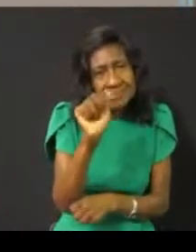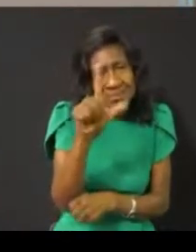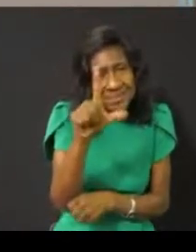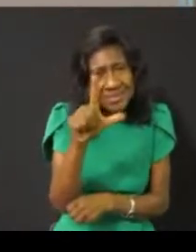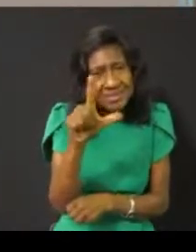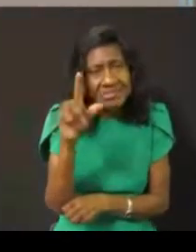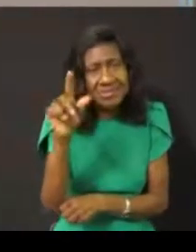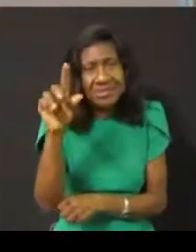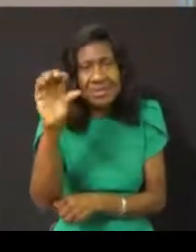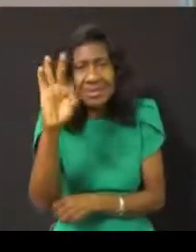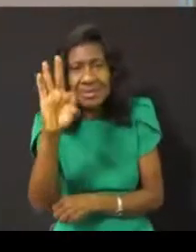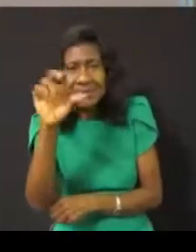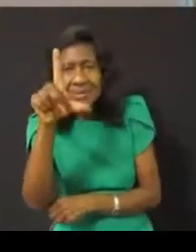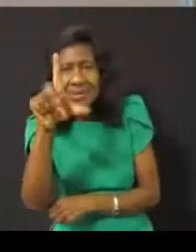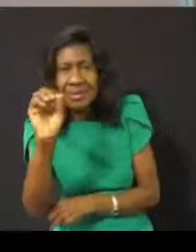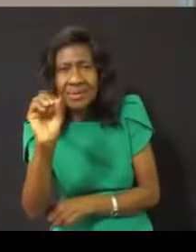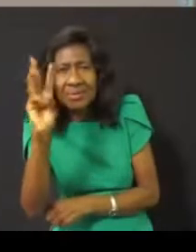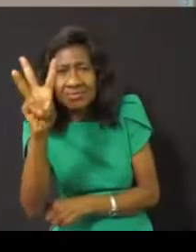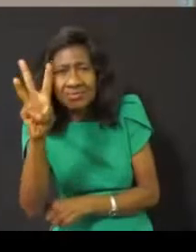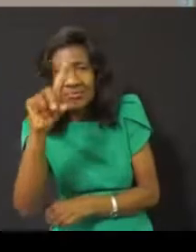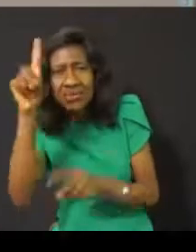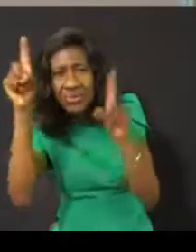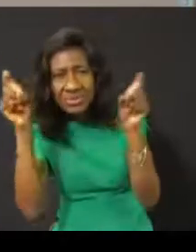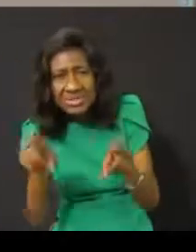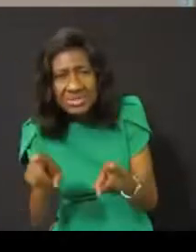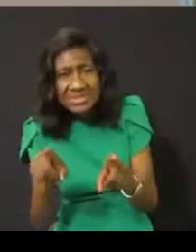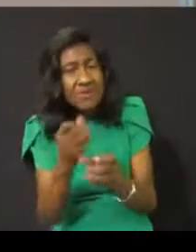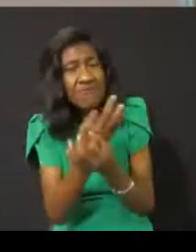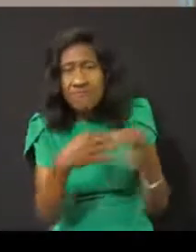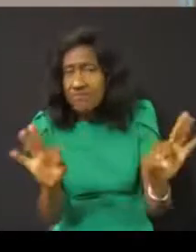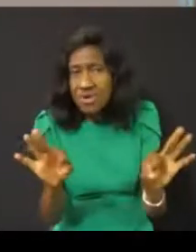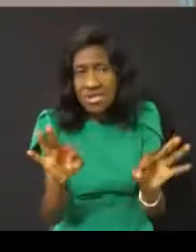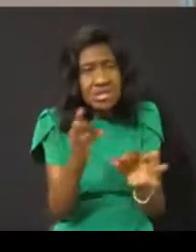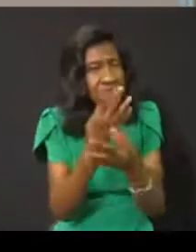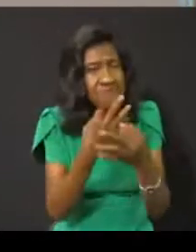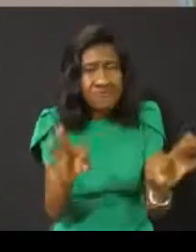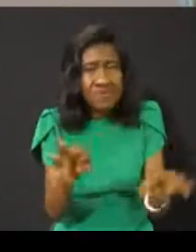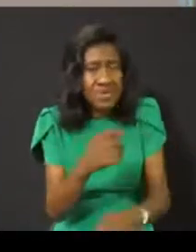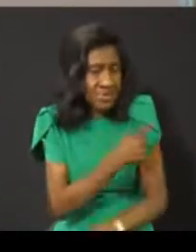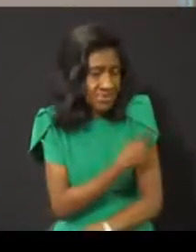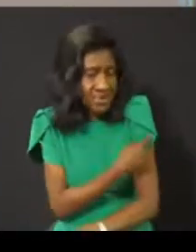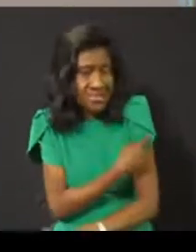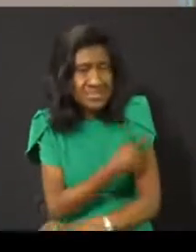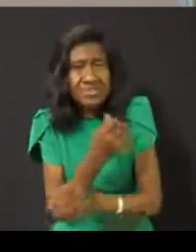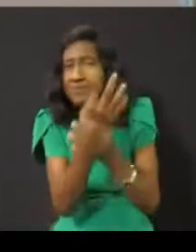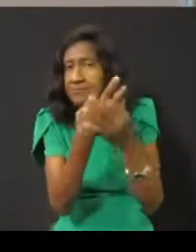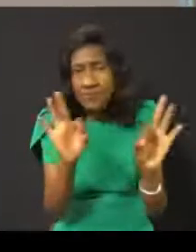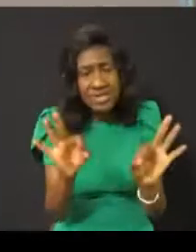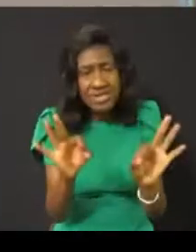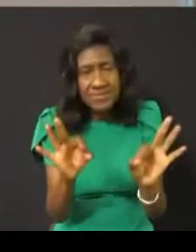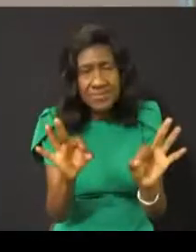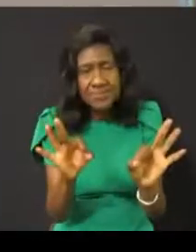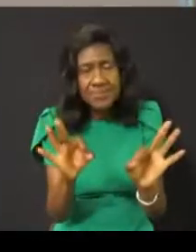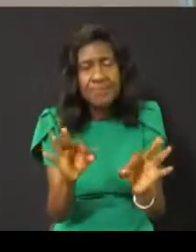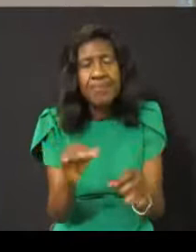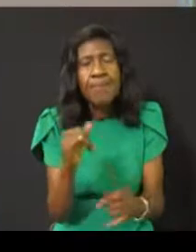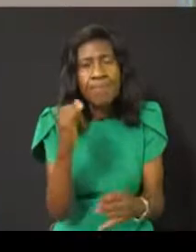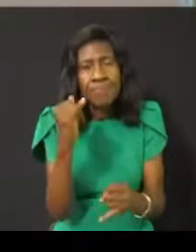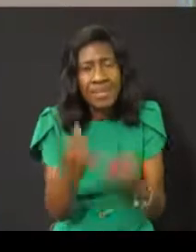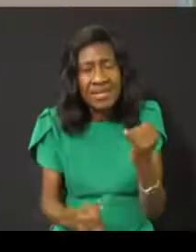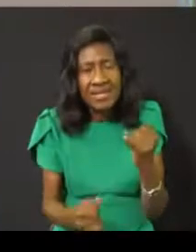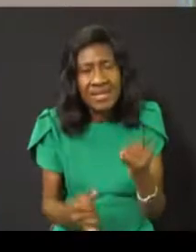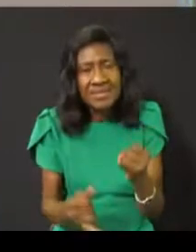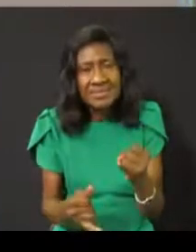away free of charge. Vaccines are also free of charge. Finally, I would like to end my message to you